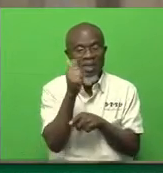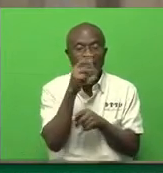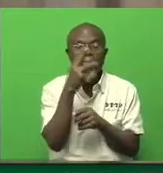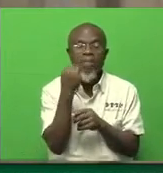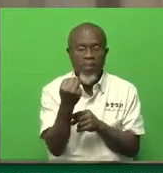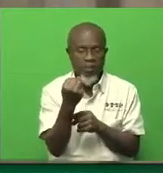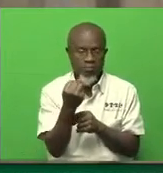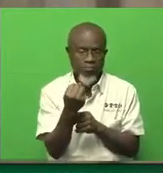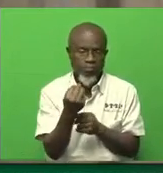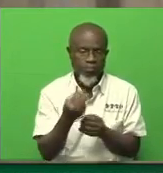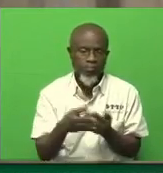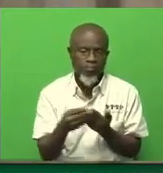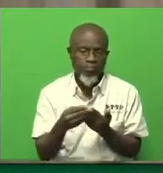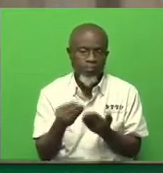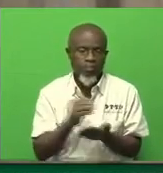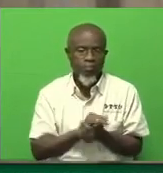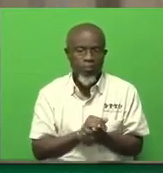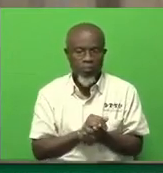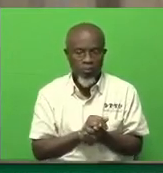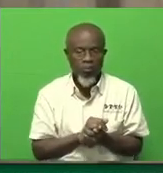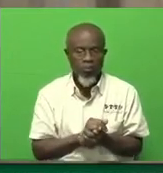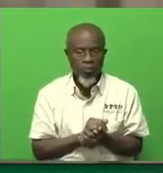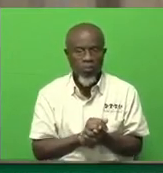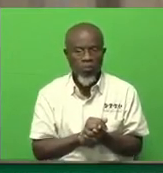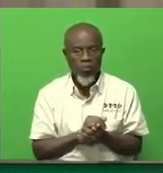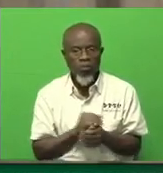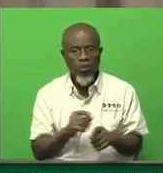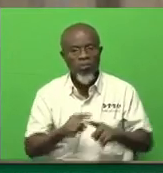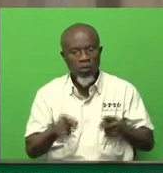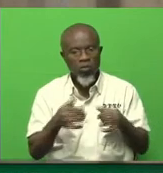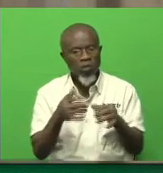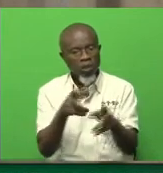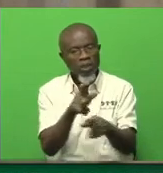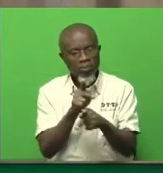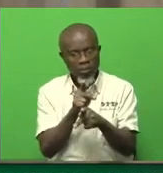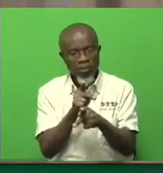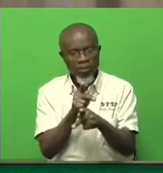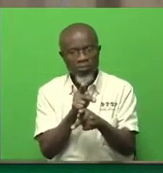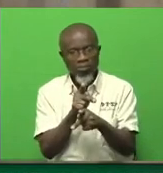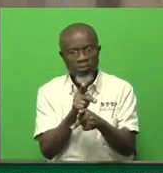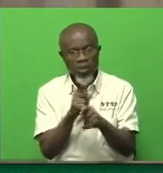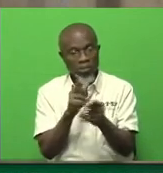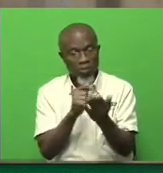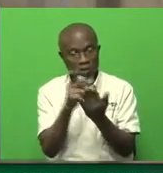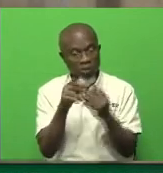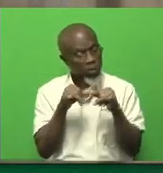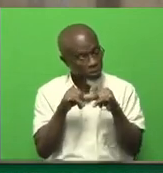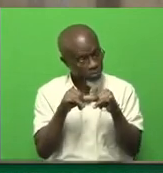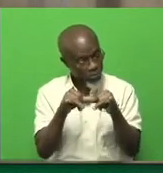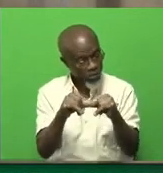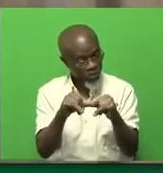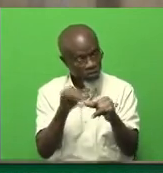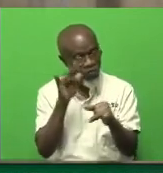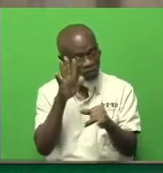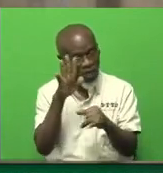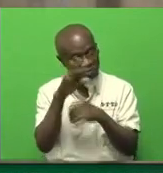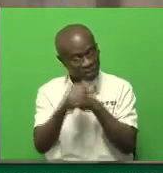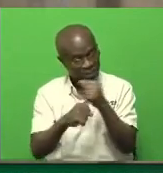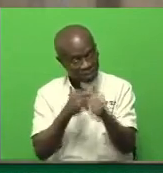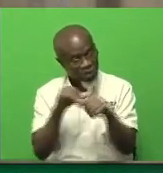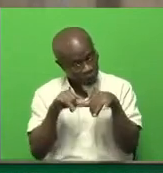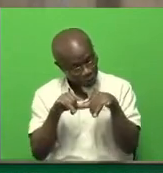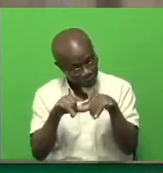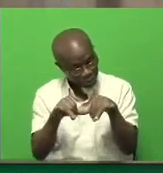don't know how our students were performing next to us we are going to keep that program for five years make it make sense Mr Deputy speaker